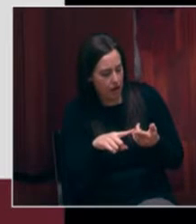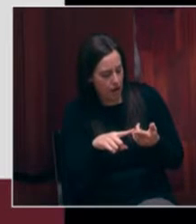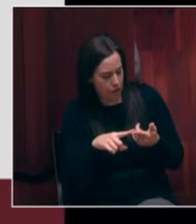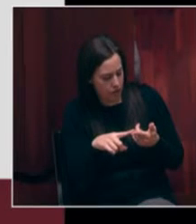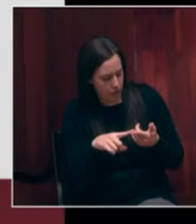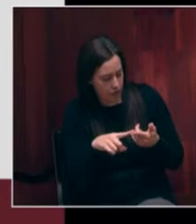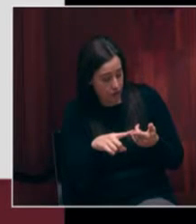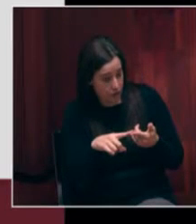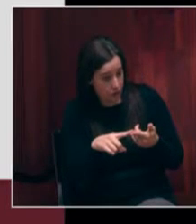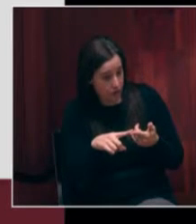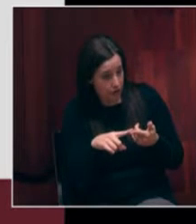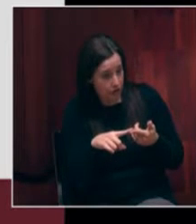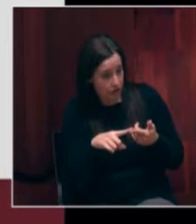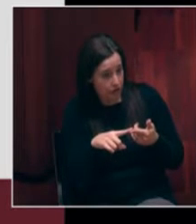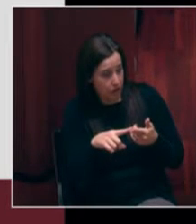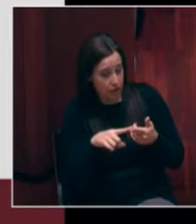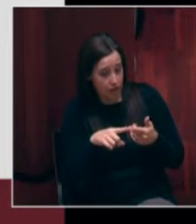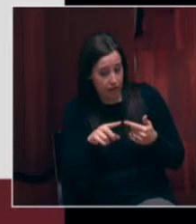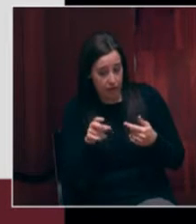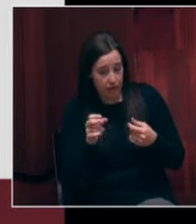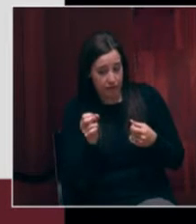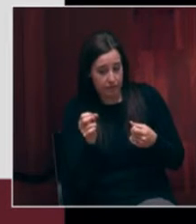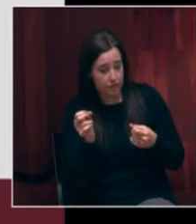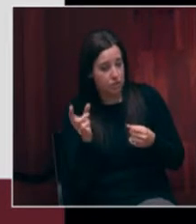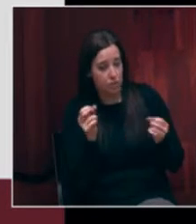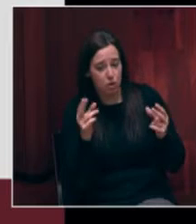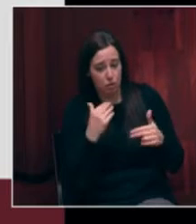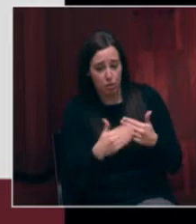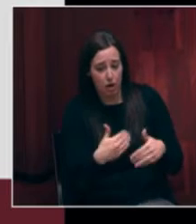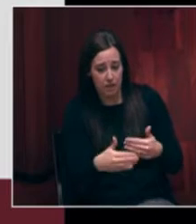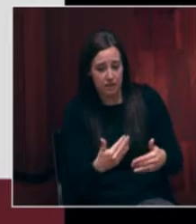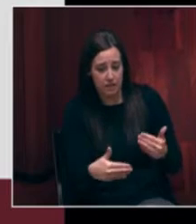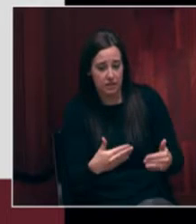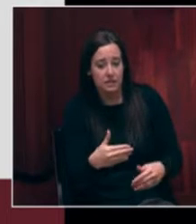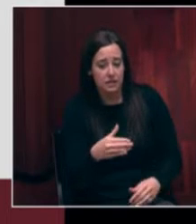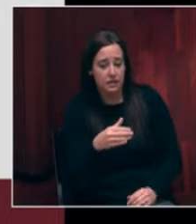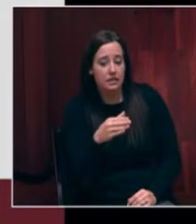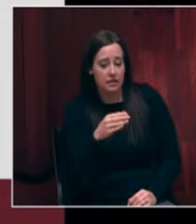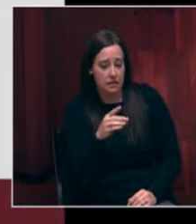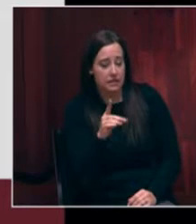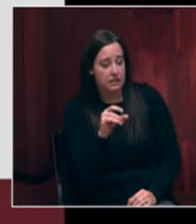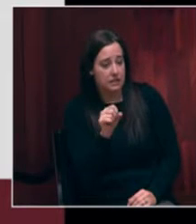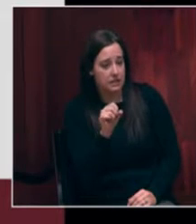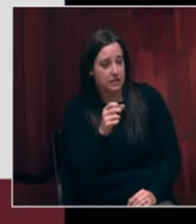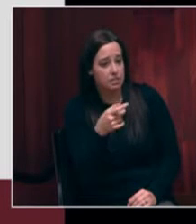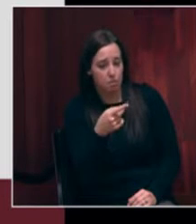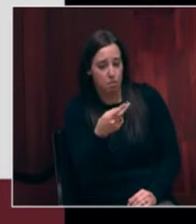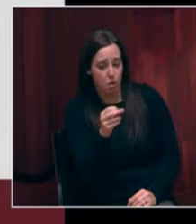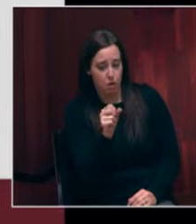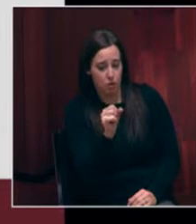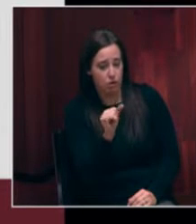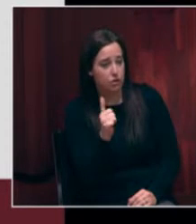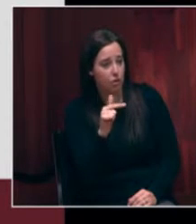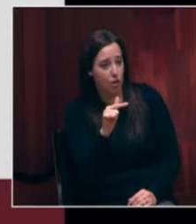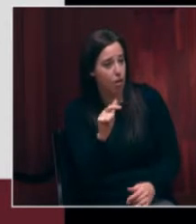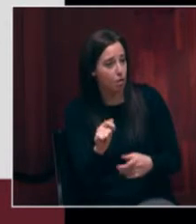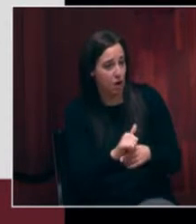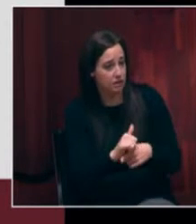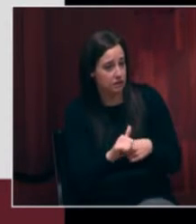steps in our disposal practices. John McAvoy presented to you all at the last BRIDG meeting and talked